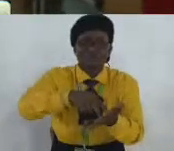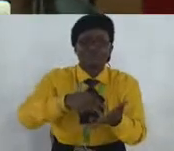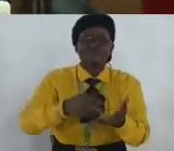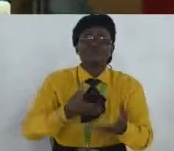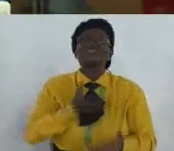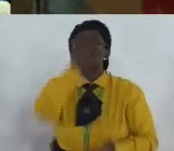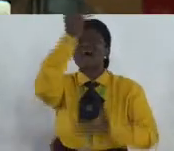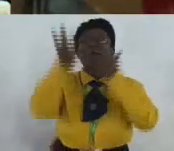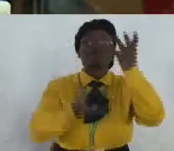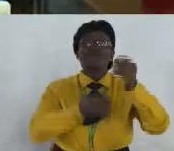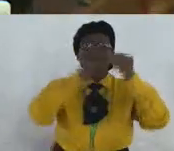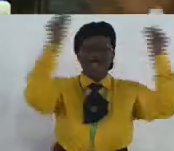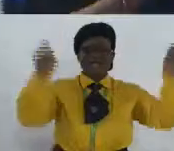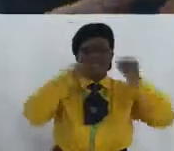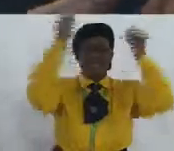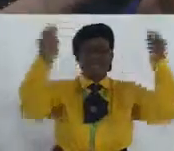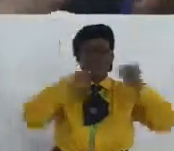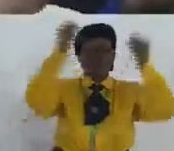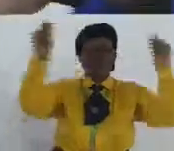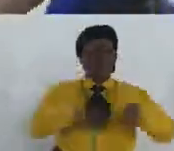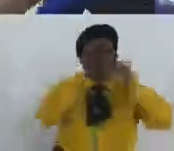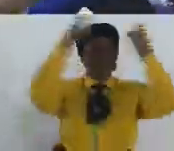hallelujah.